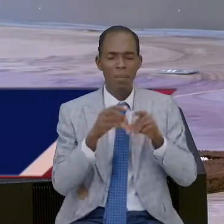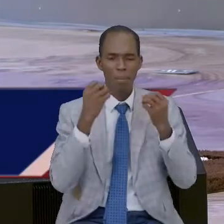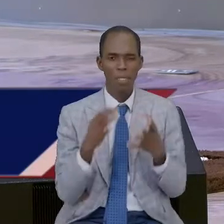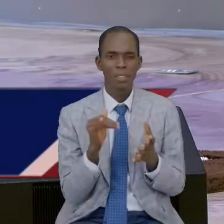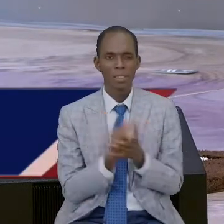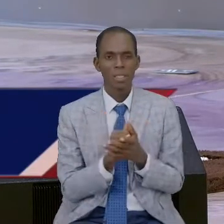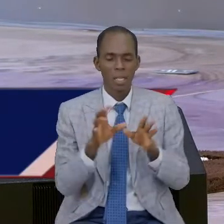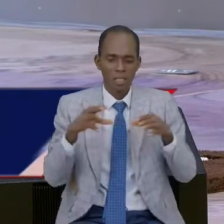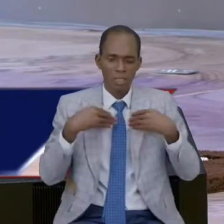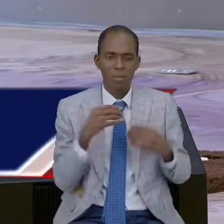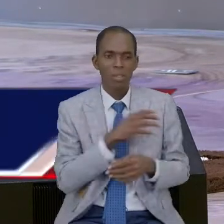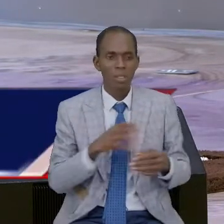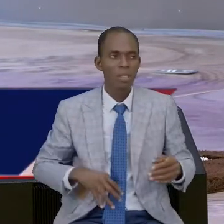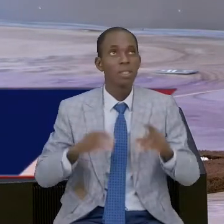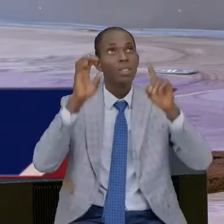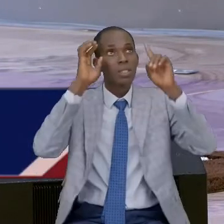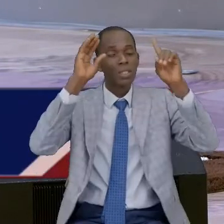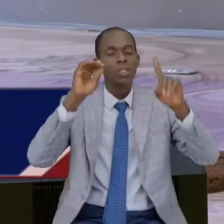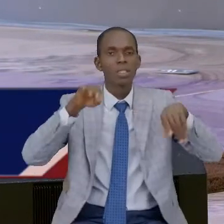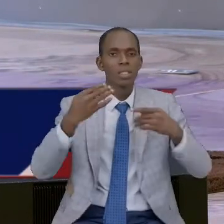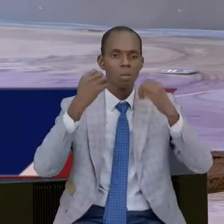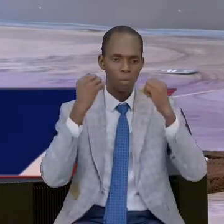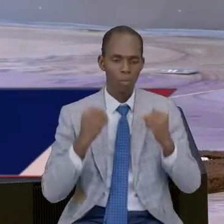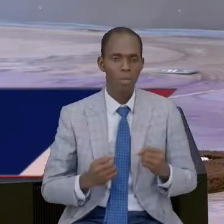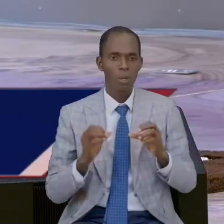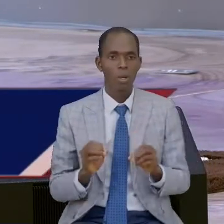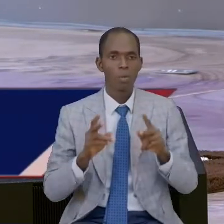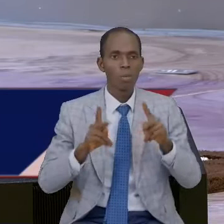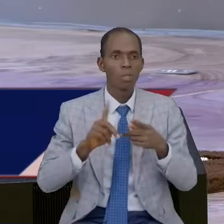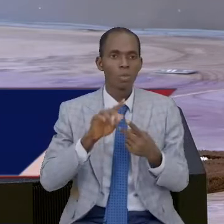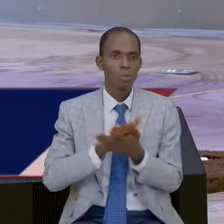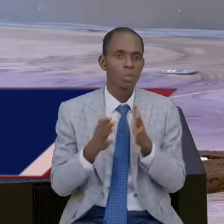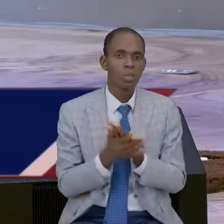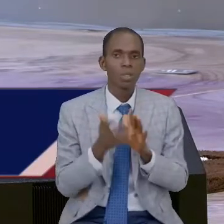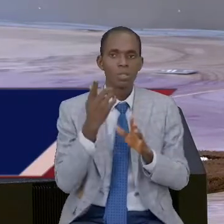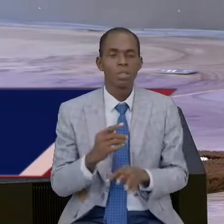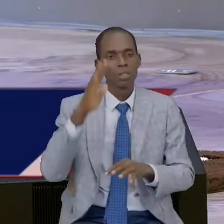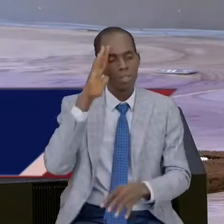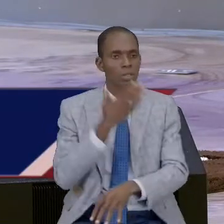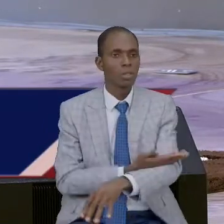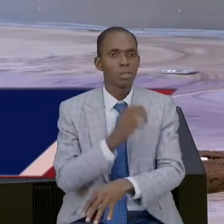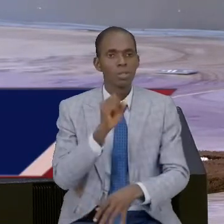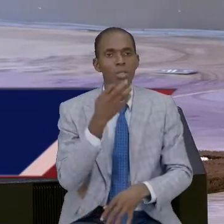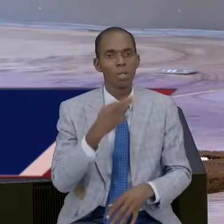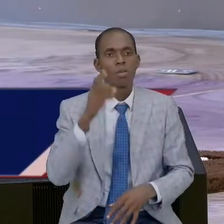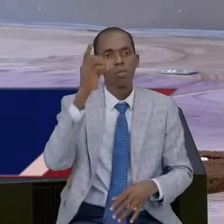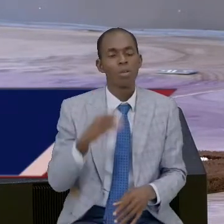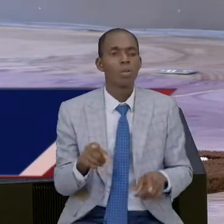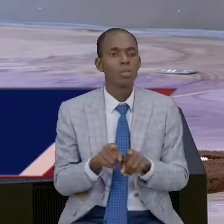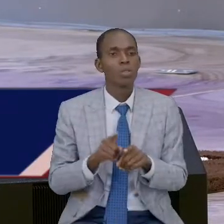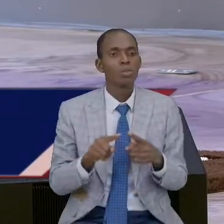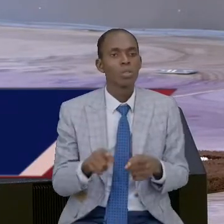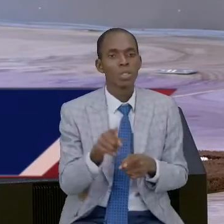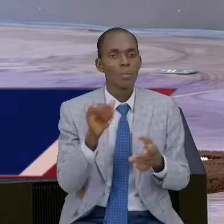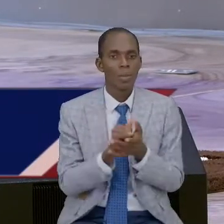them he gave power. He gave the privilege. He gave the right to become the sons of God. Even